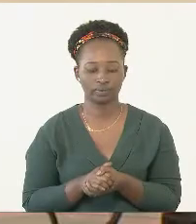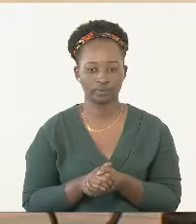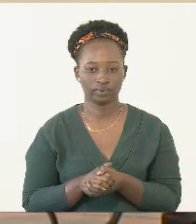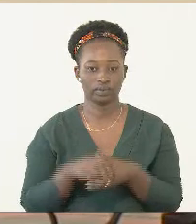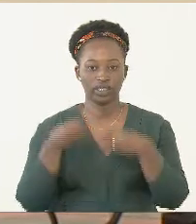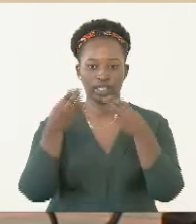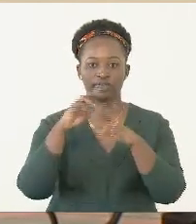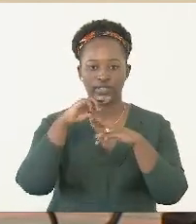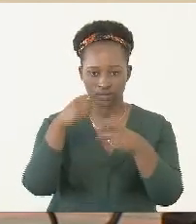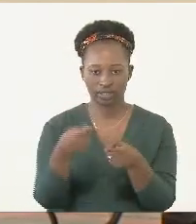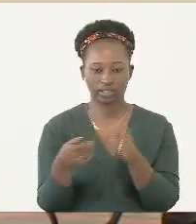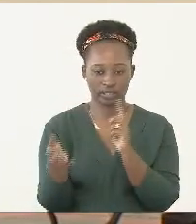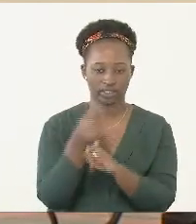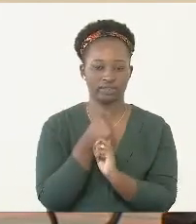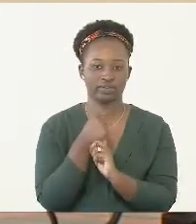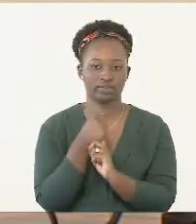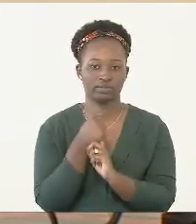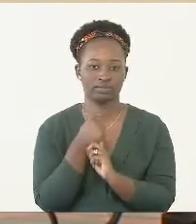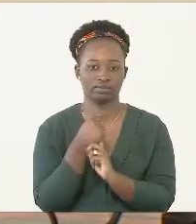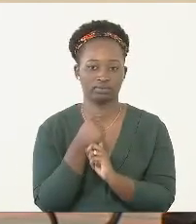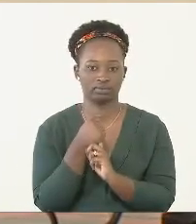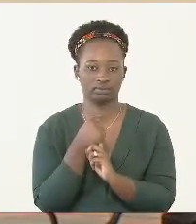Give the results the way you see them in the beakers.